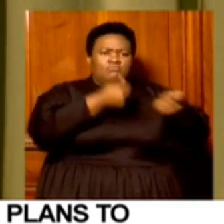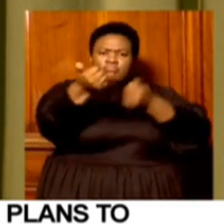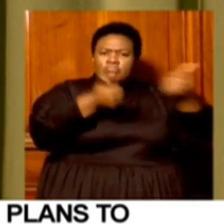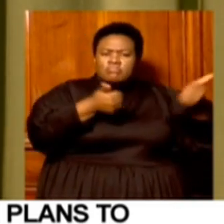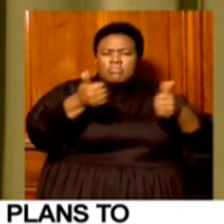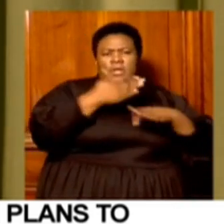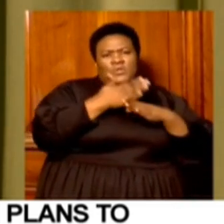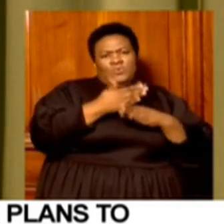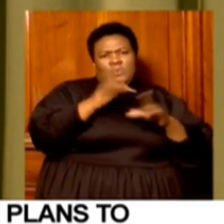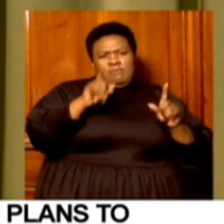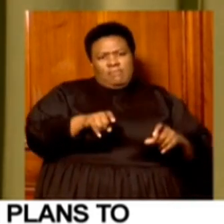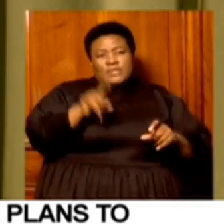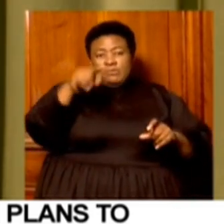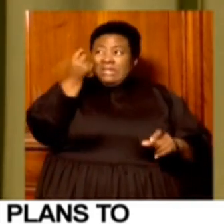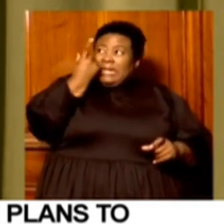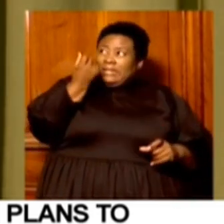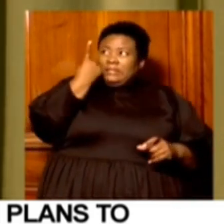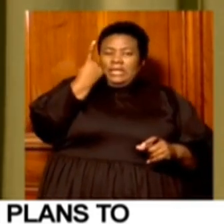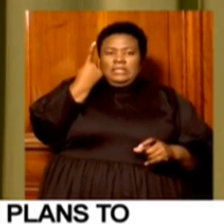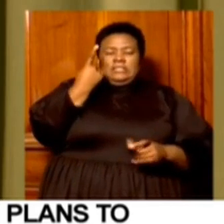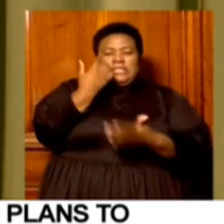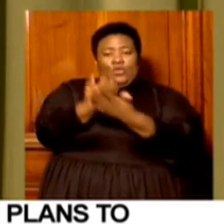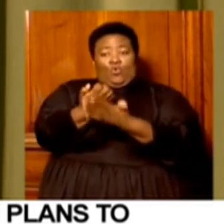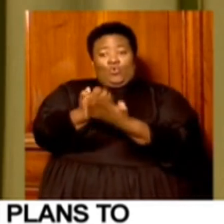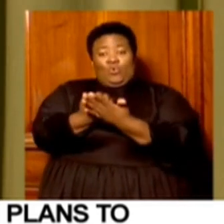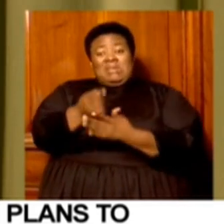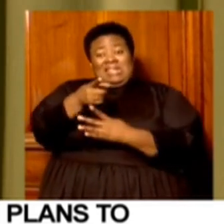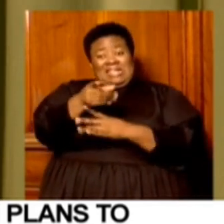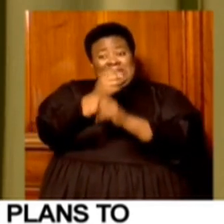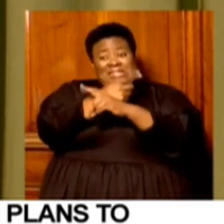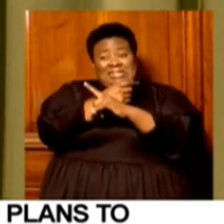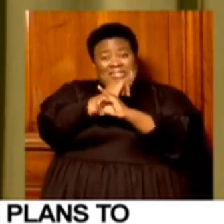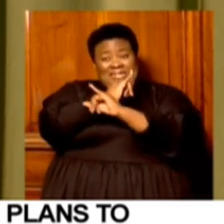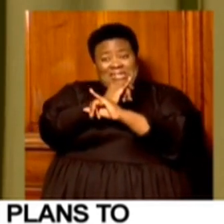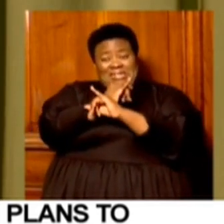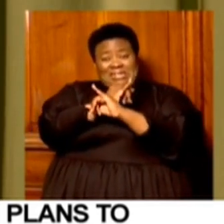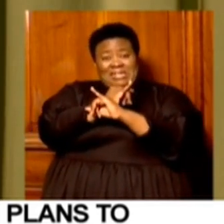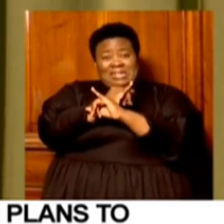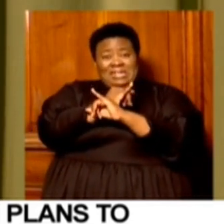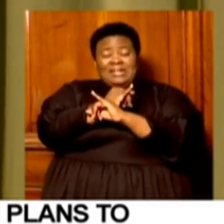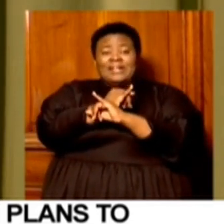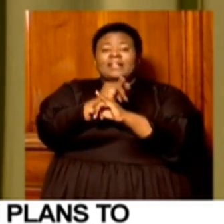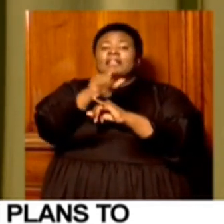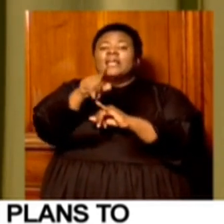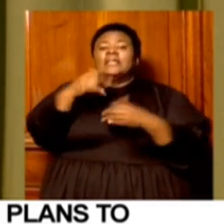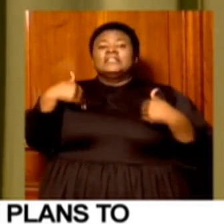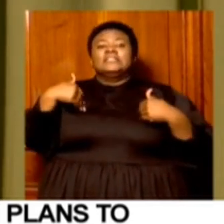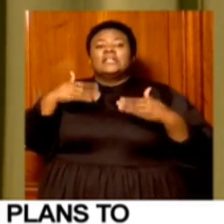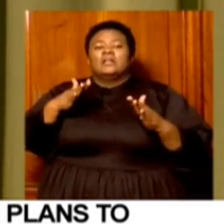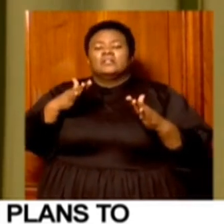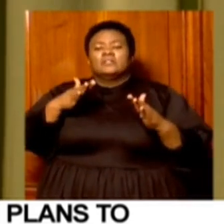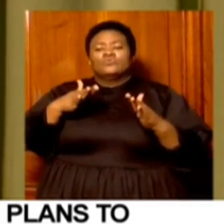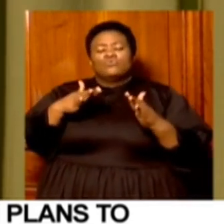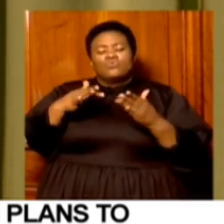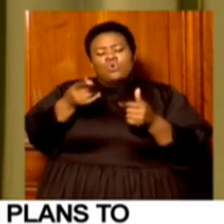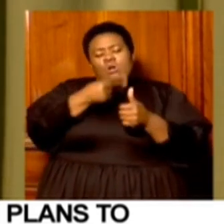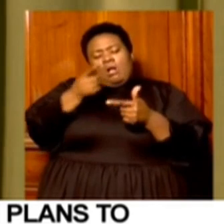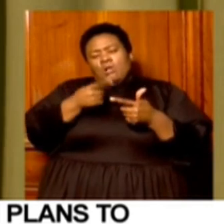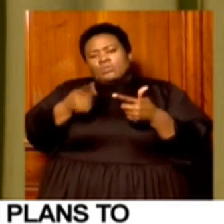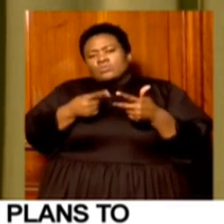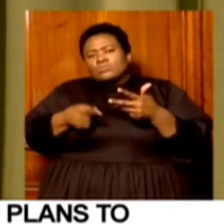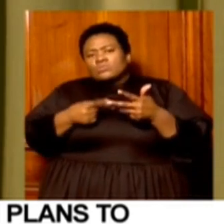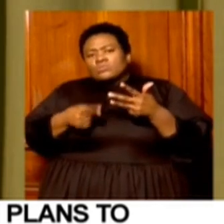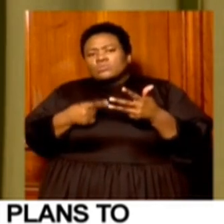the industry, the taxi industry begin to calculate profit at passenger number 9.